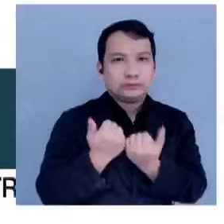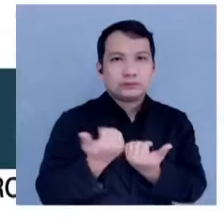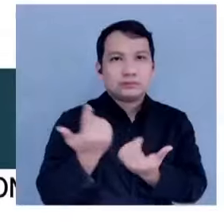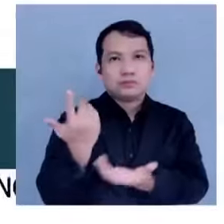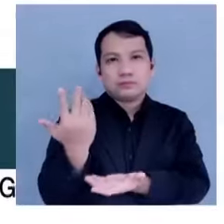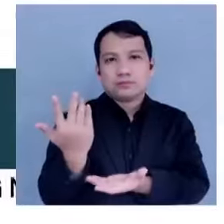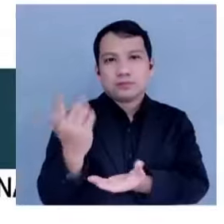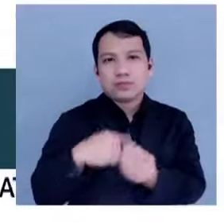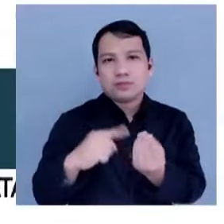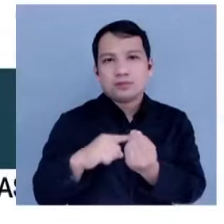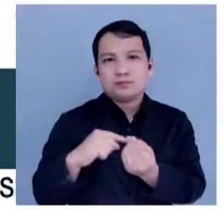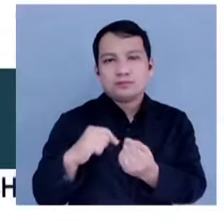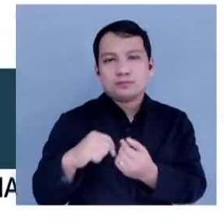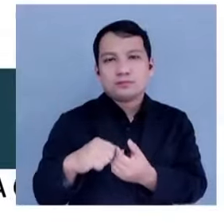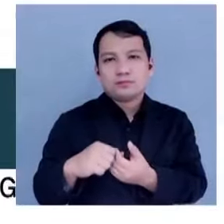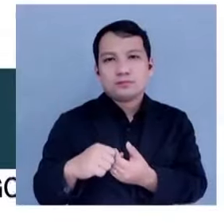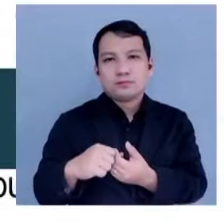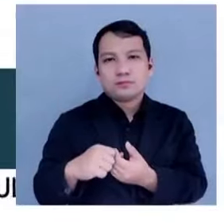the